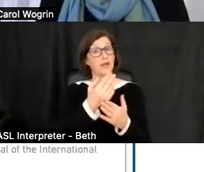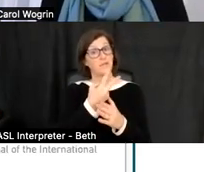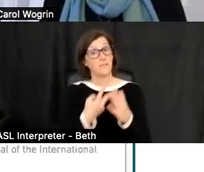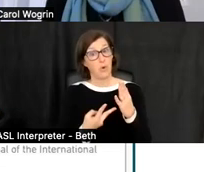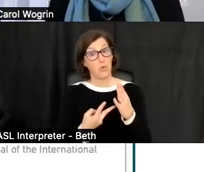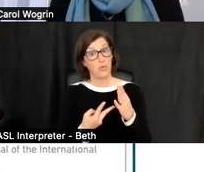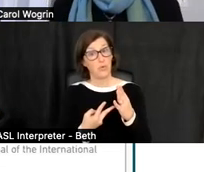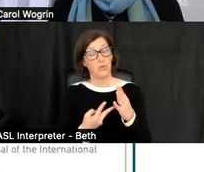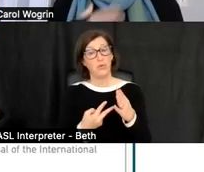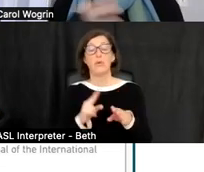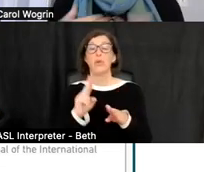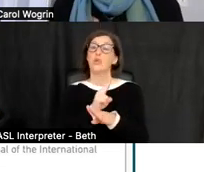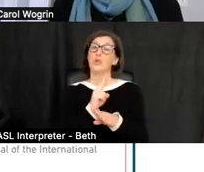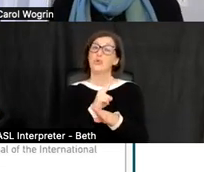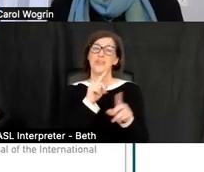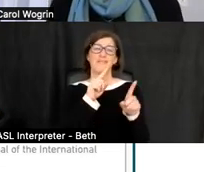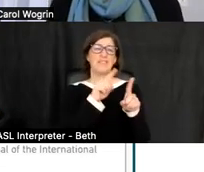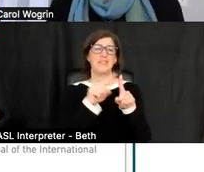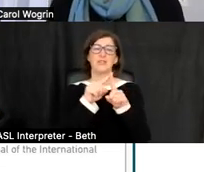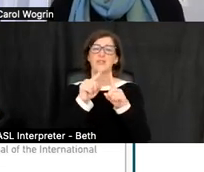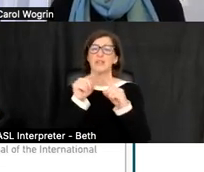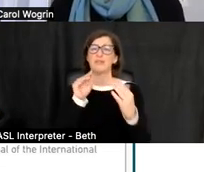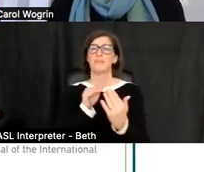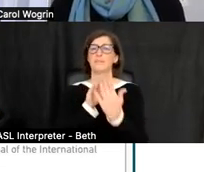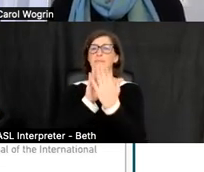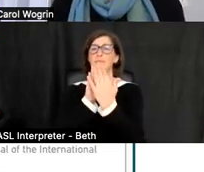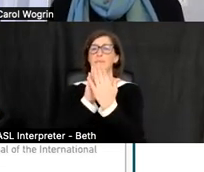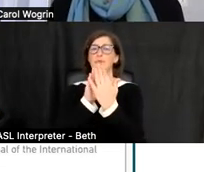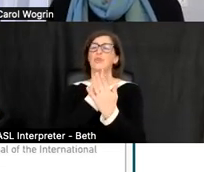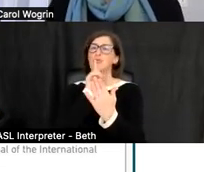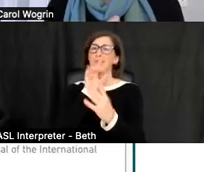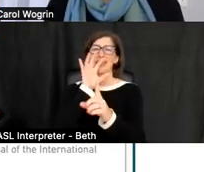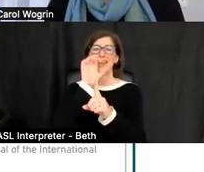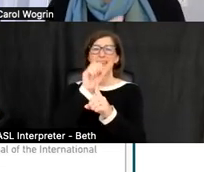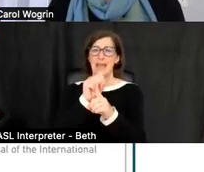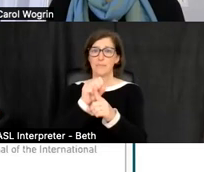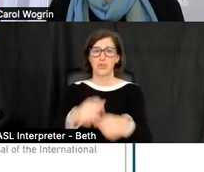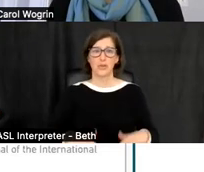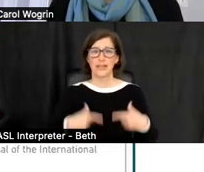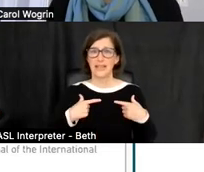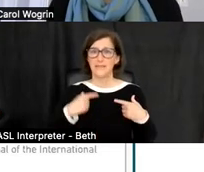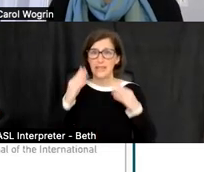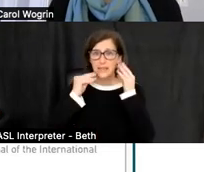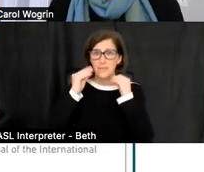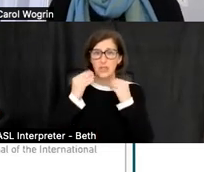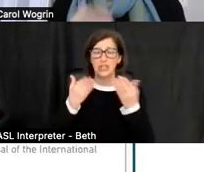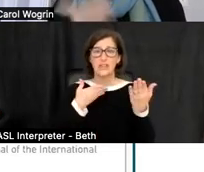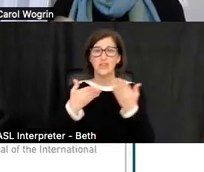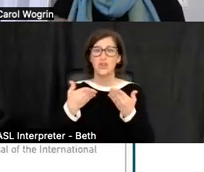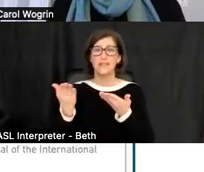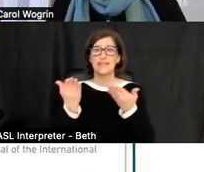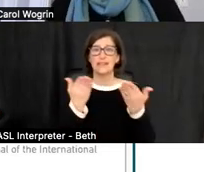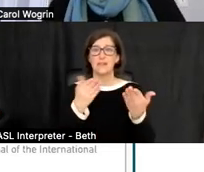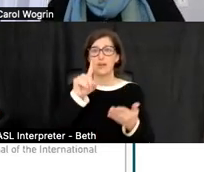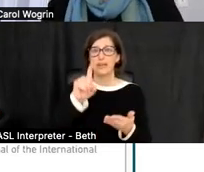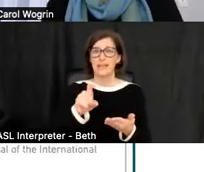and using various methodologies to really capture the lived experience and the service delivery needs to make sure